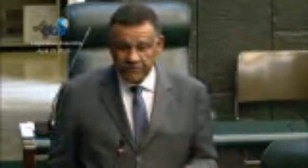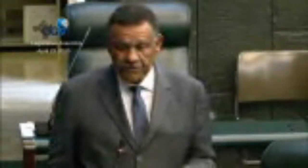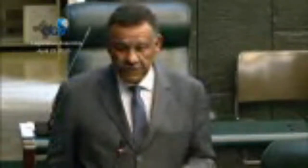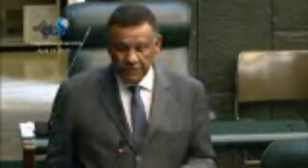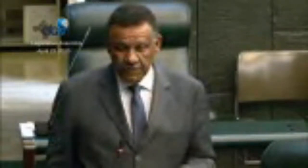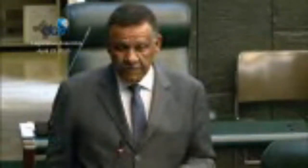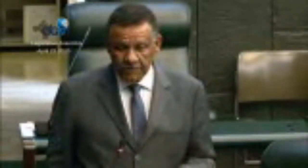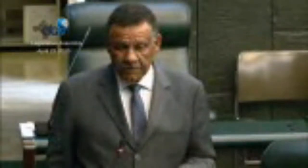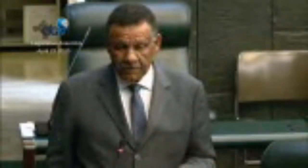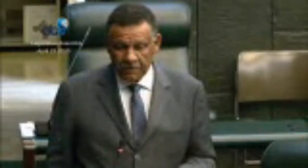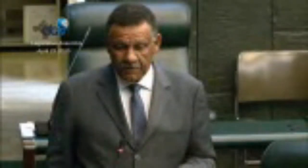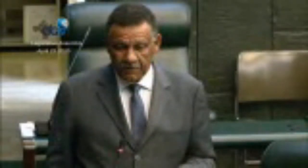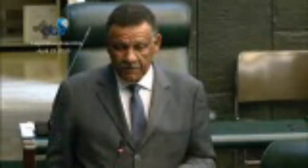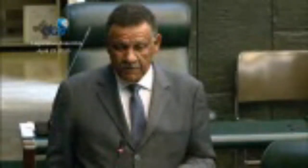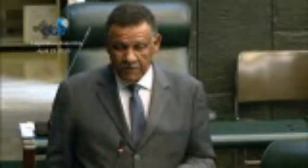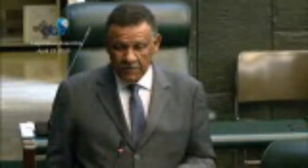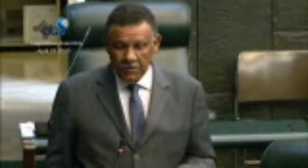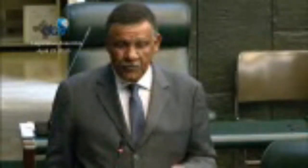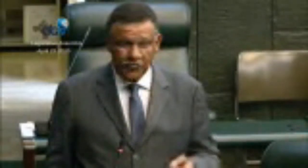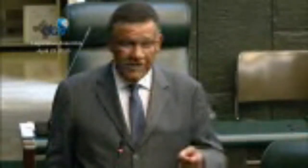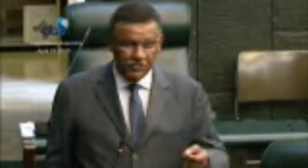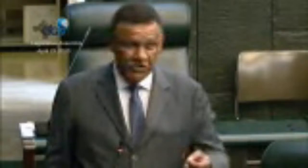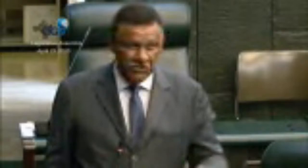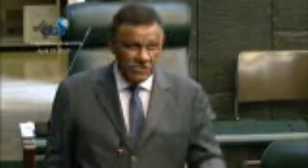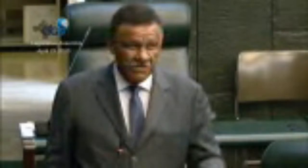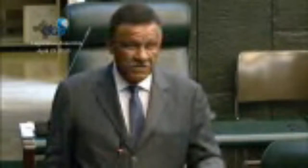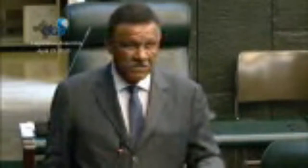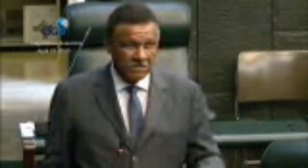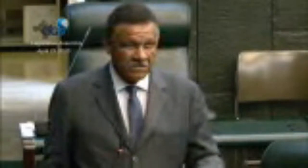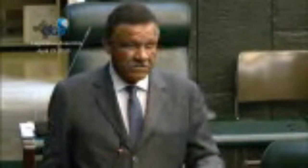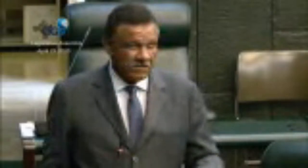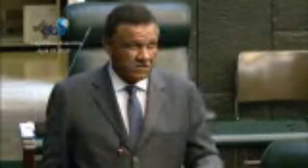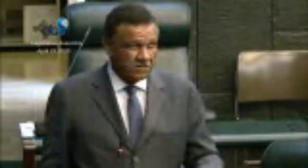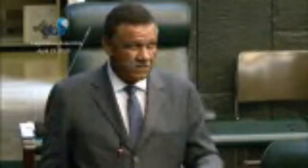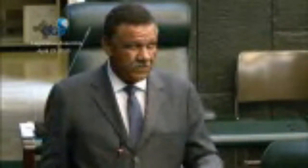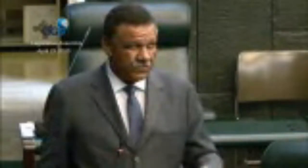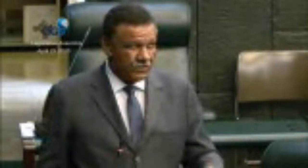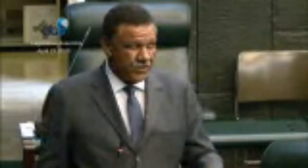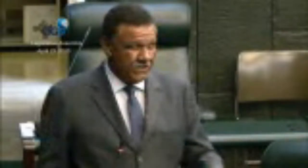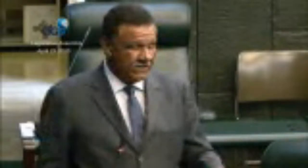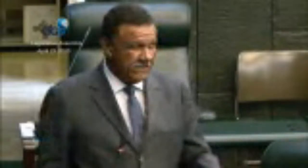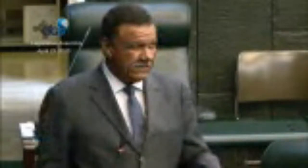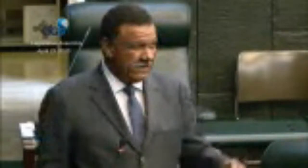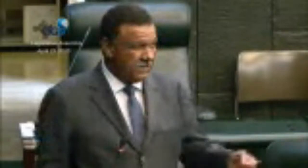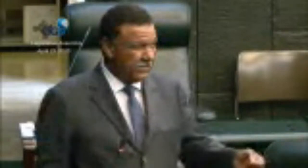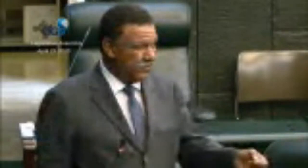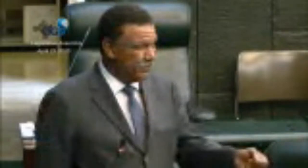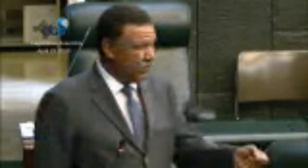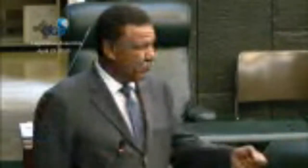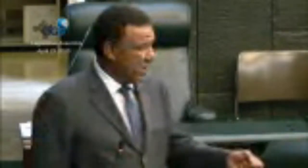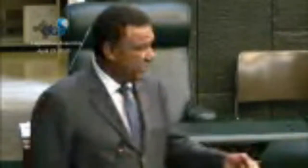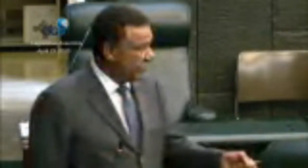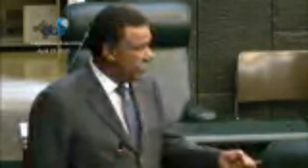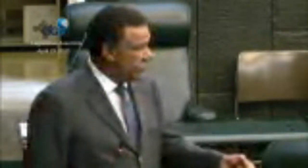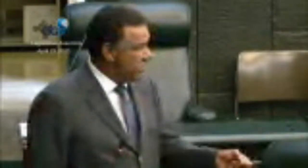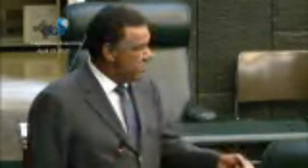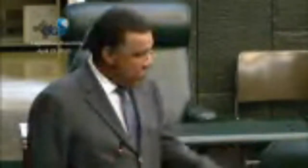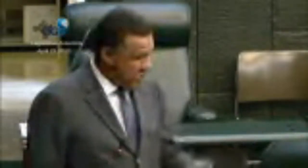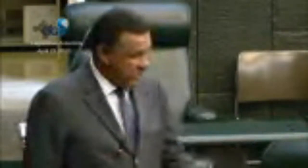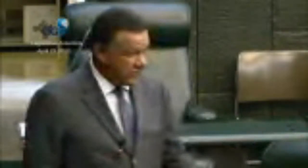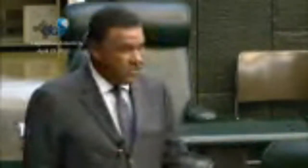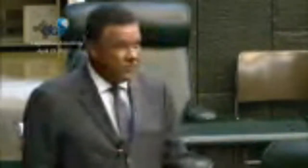her grandchildren, her son insisted her grandchildren born in this country at